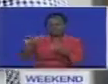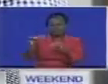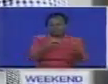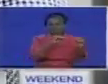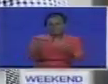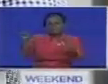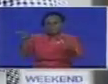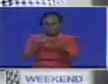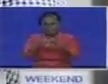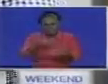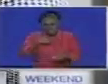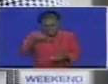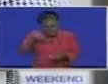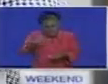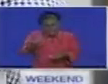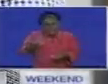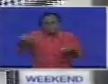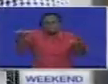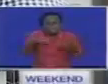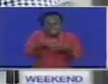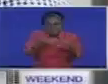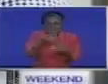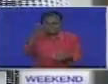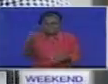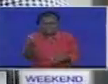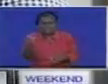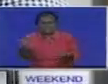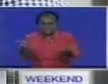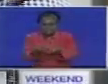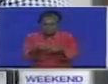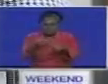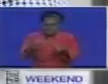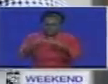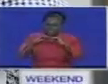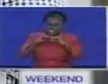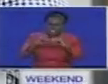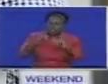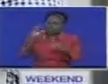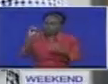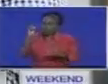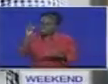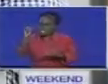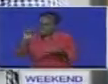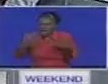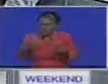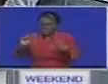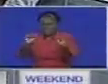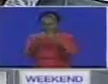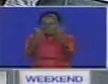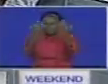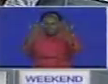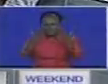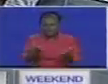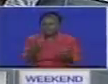our members can feel that they're actually members for a certain reason. Okay. And that's what we're doing. And we will keep teaching ODM how these things are done. All right. Okay. Let's talk